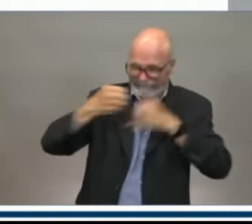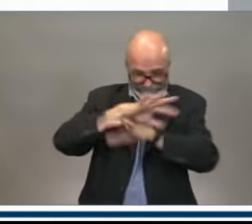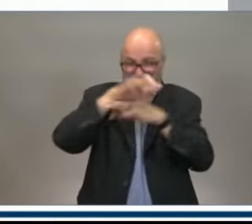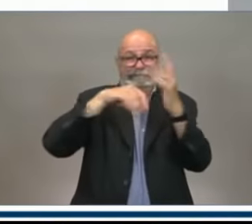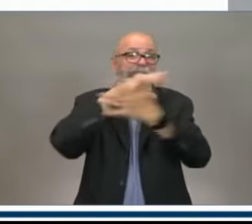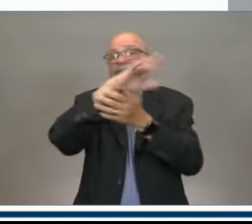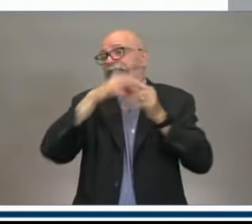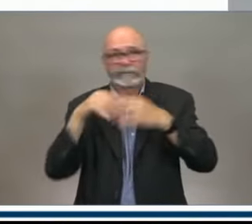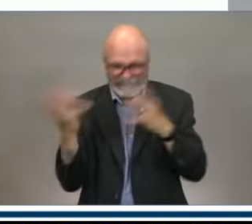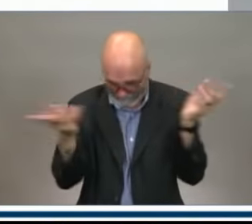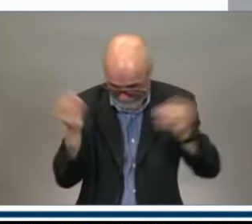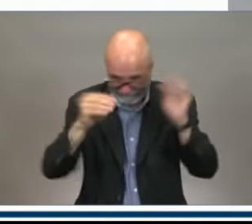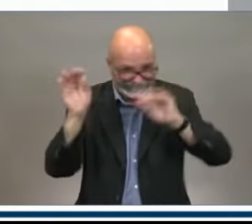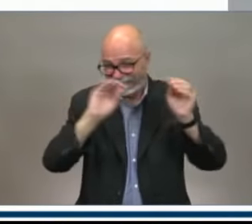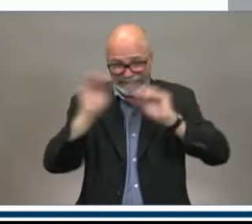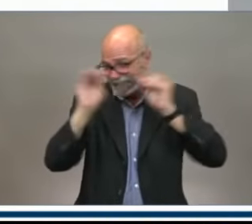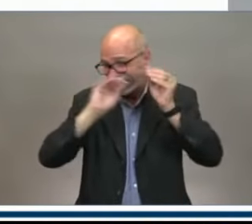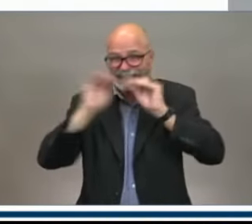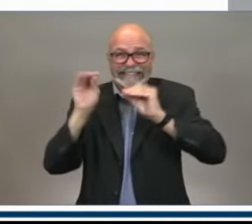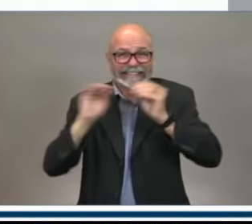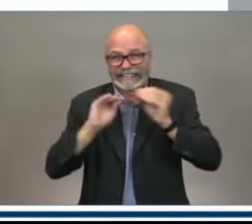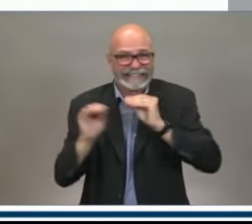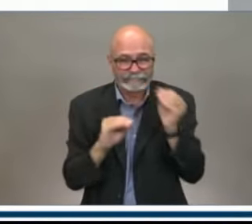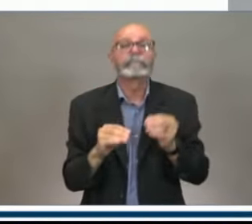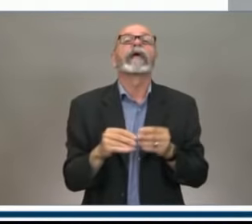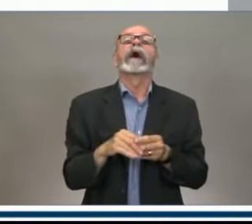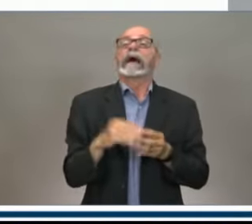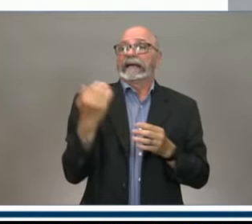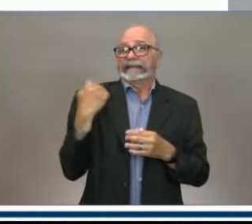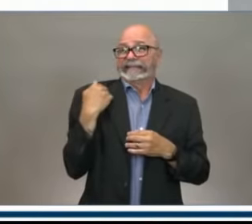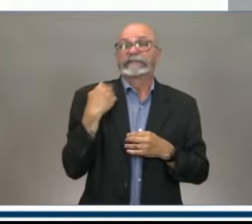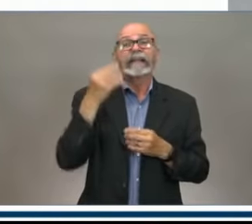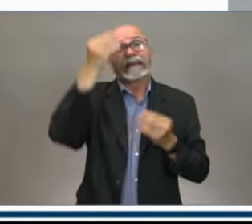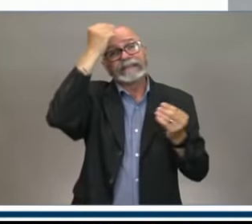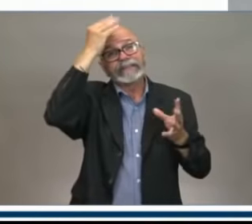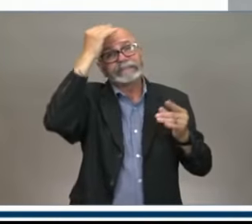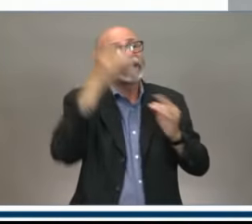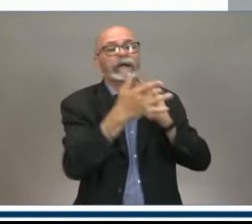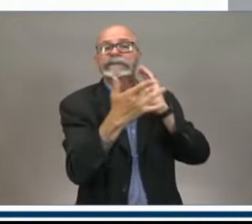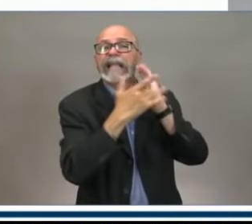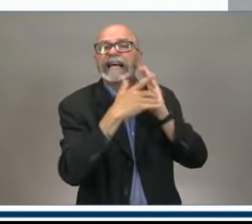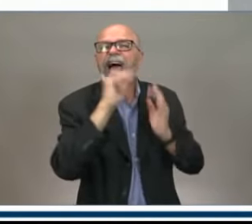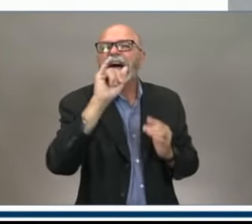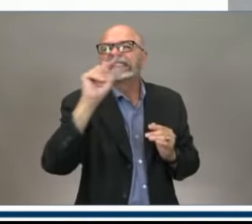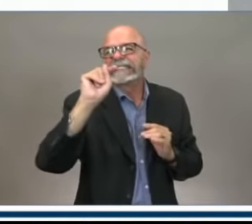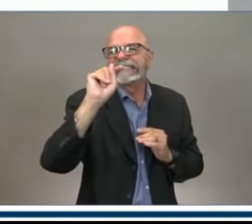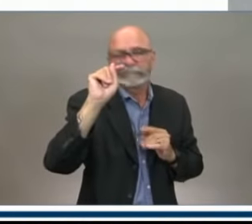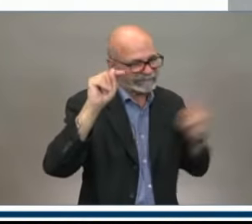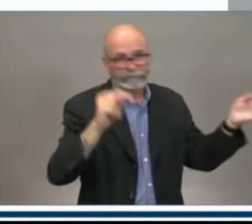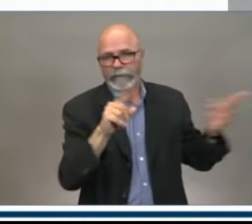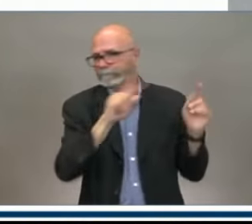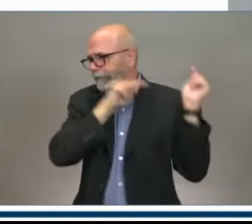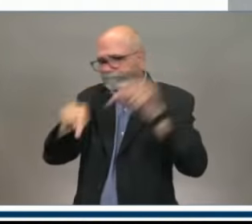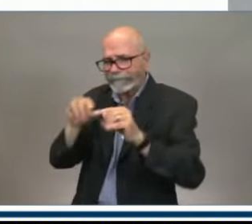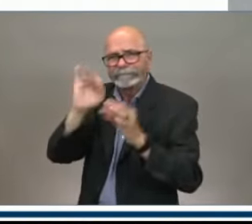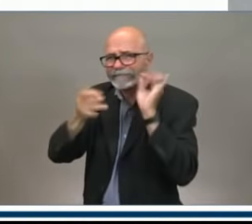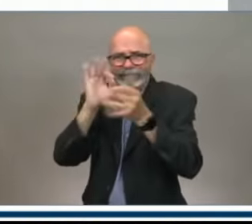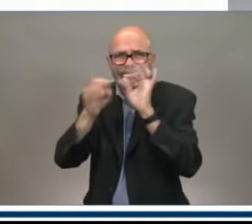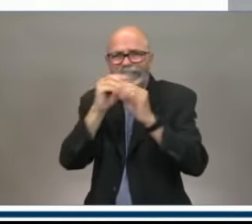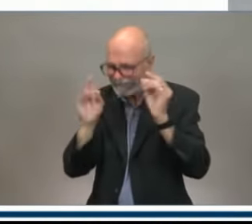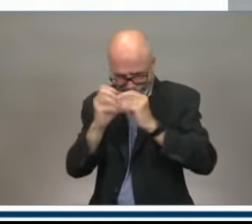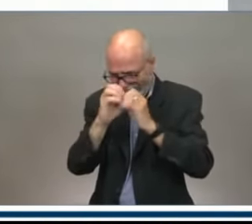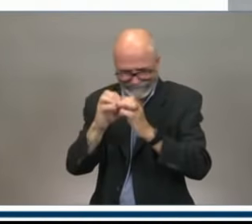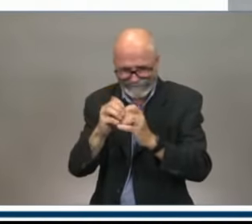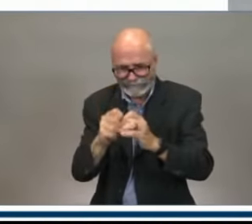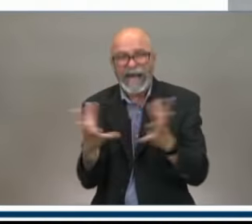linkage. The information technology folks were able to do that linkage. The reason it took from